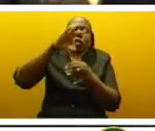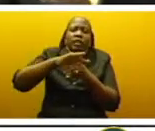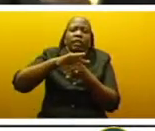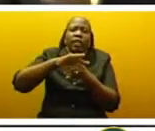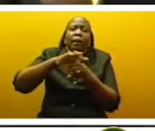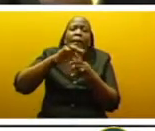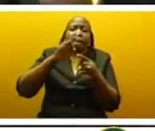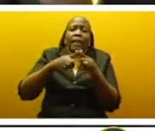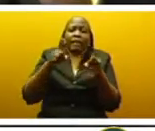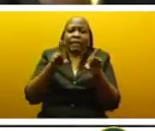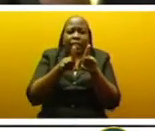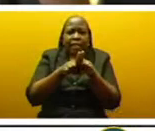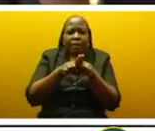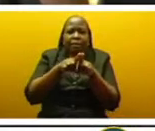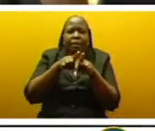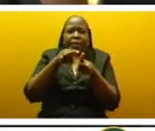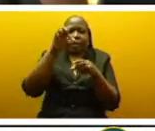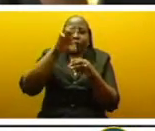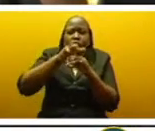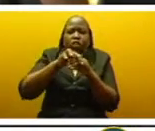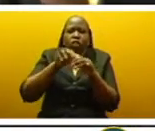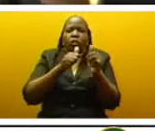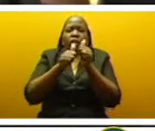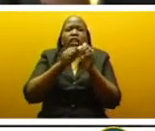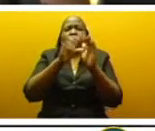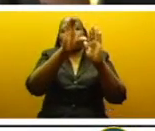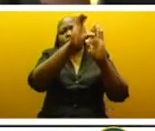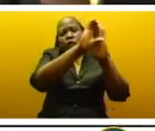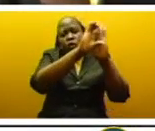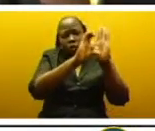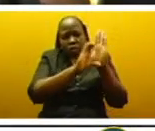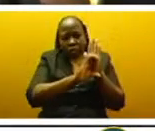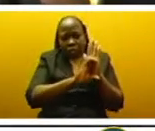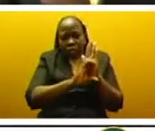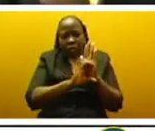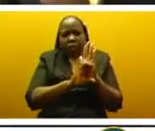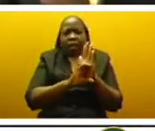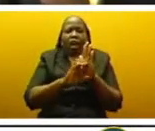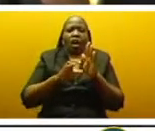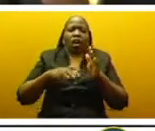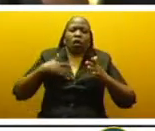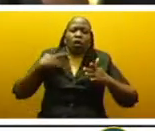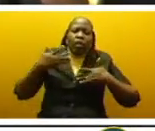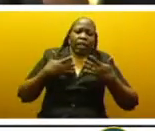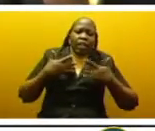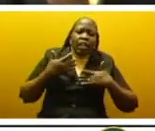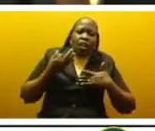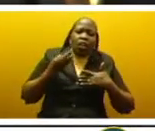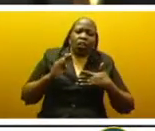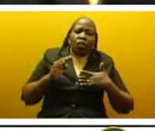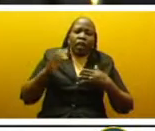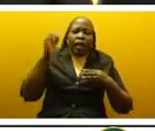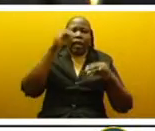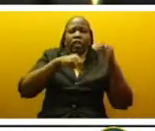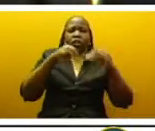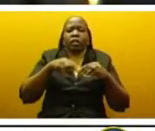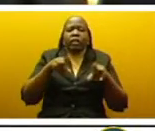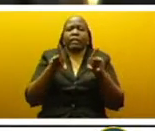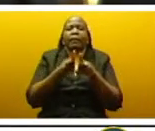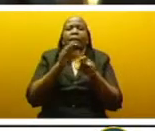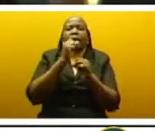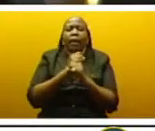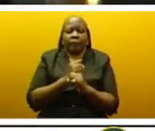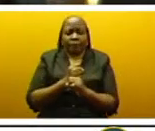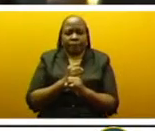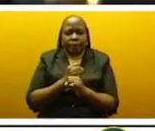what the Constitution requires the conduct of elections to be like.